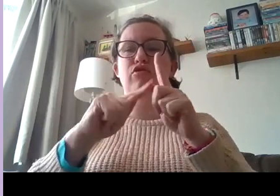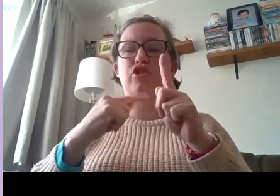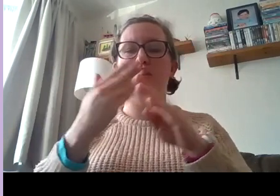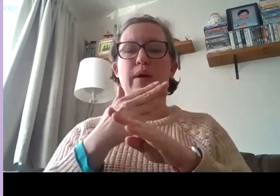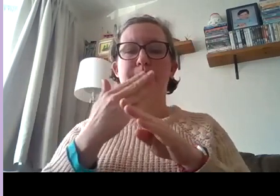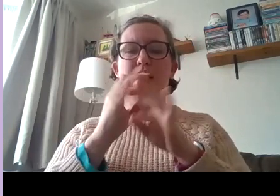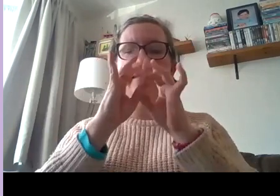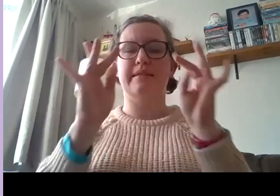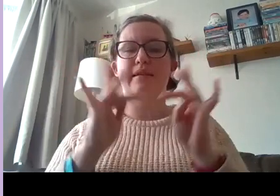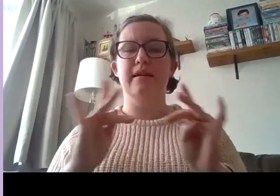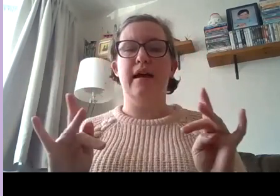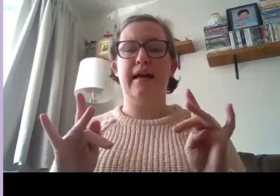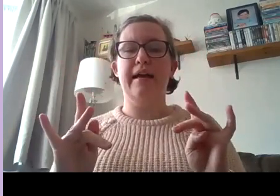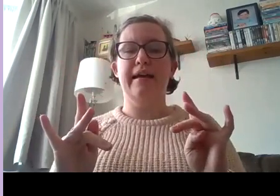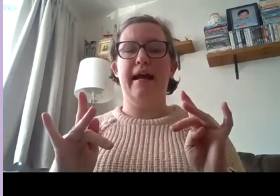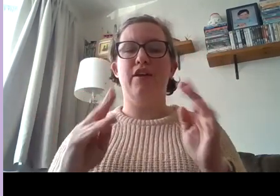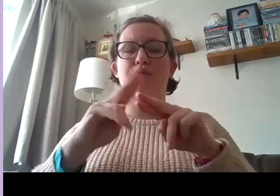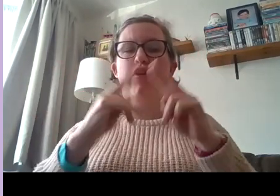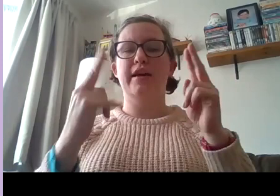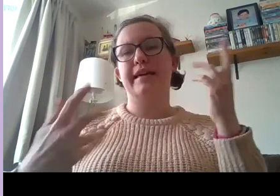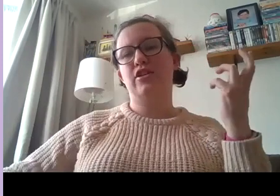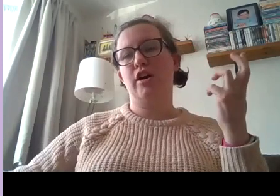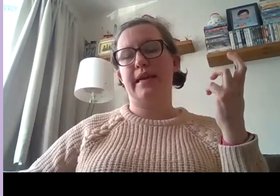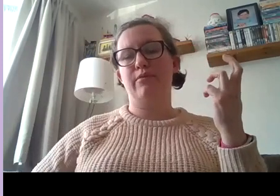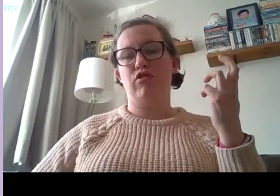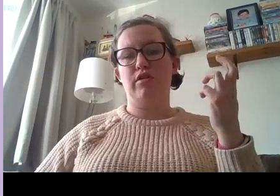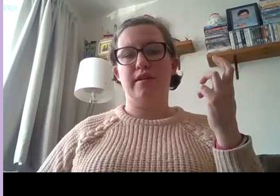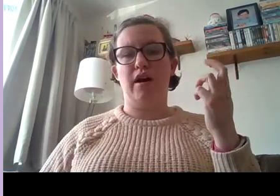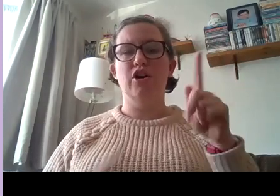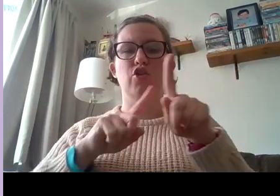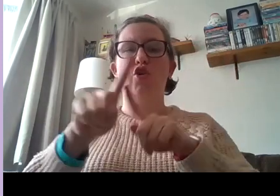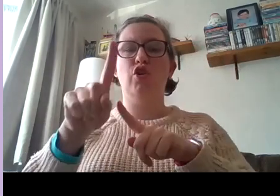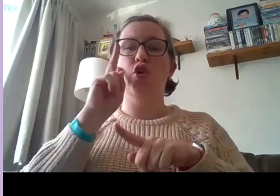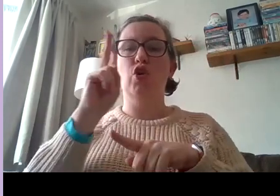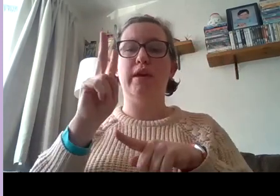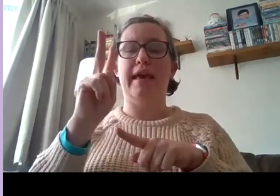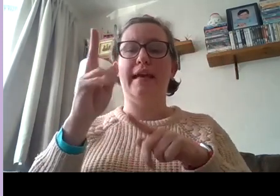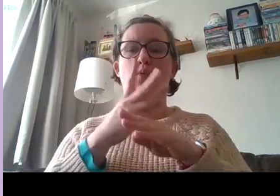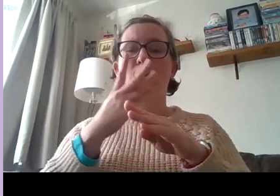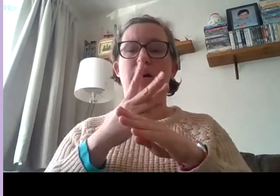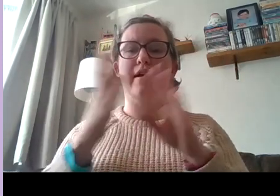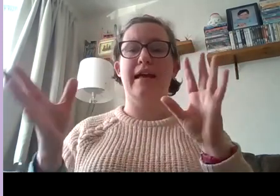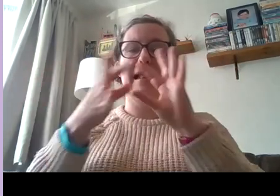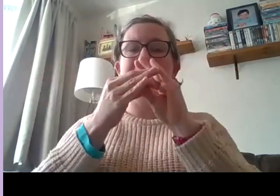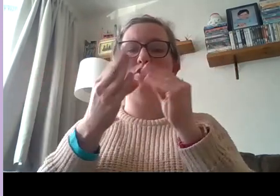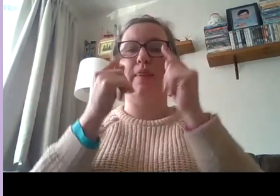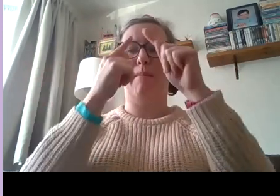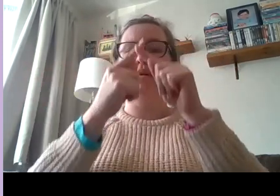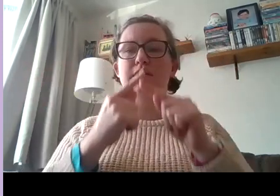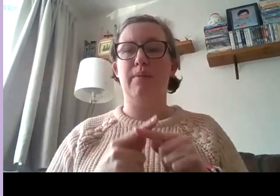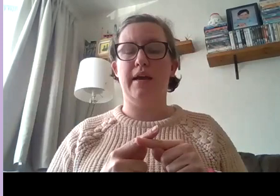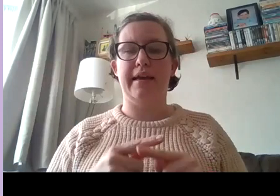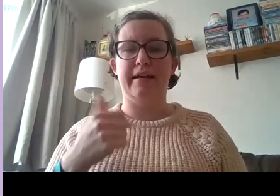on the Prodigy website. Okay, and then on Friday, Timetable Rockstar. You're looking at work linked